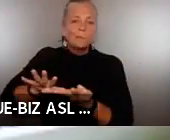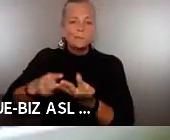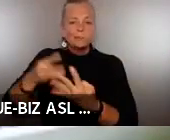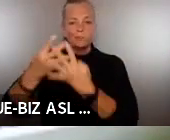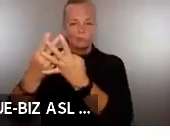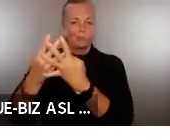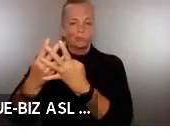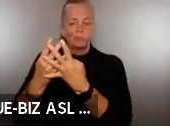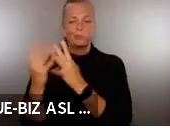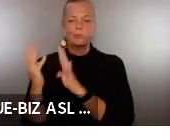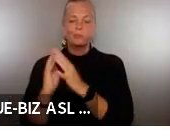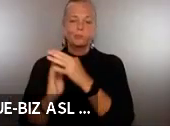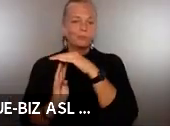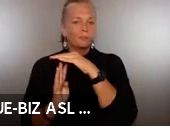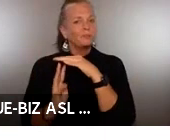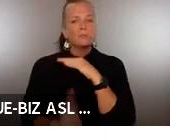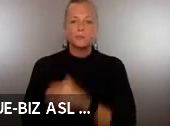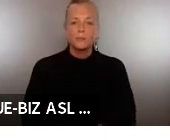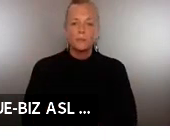Yes, sir.